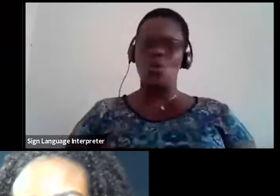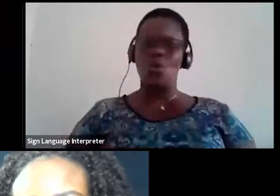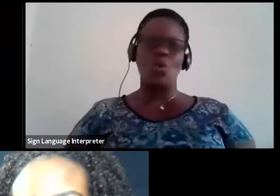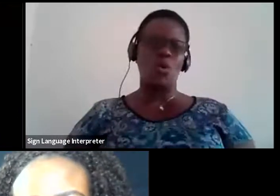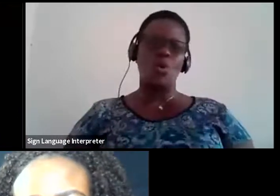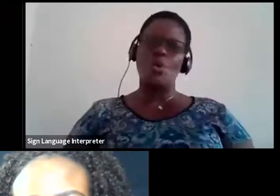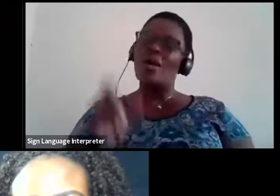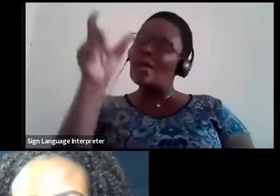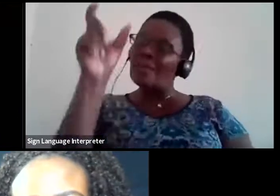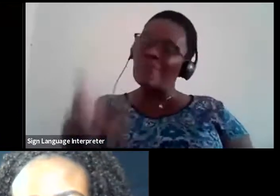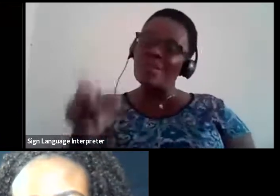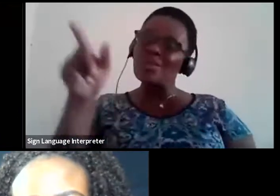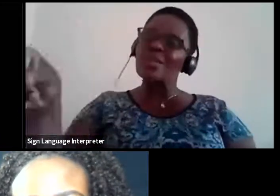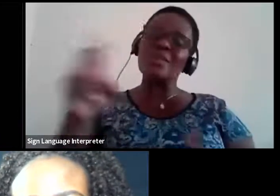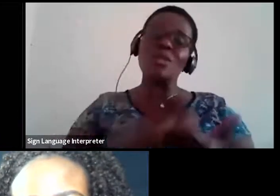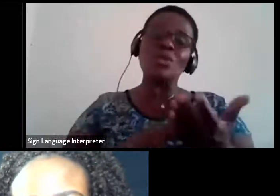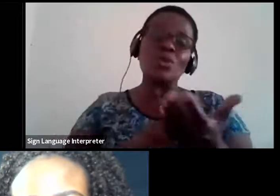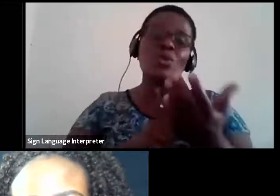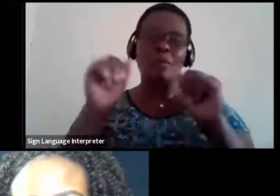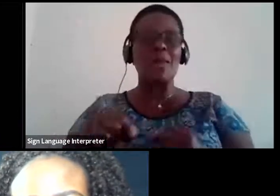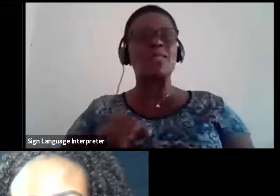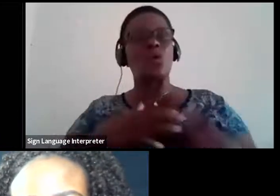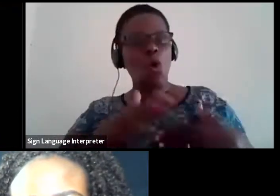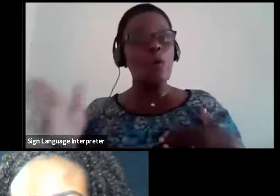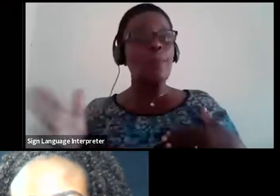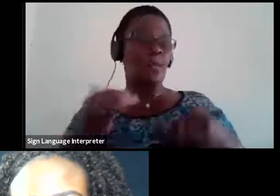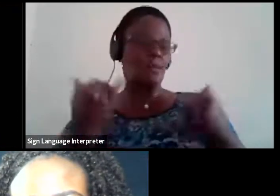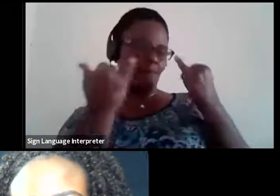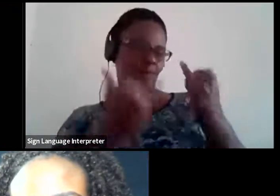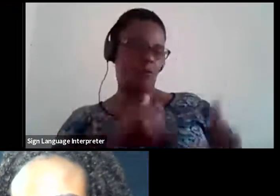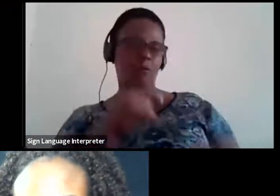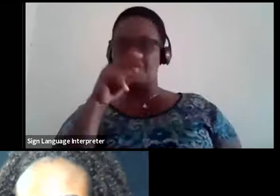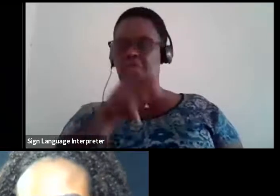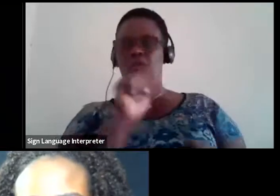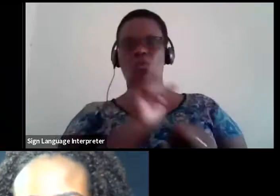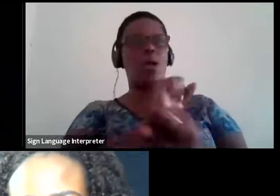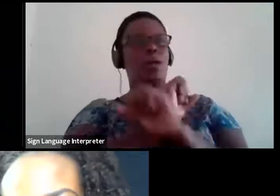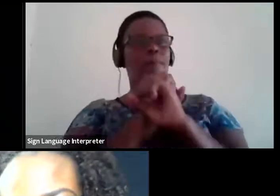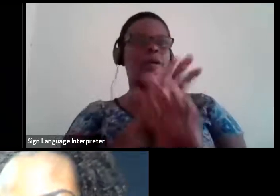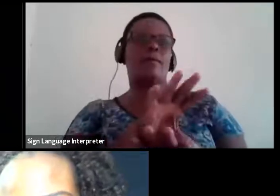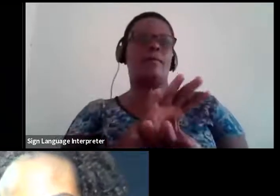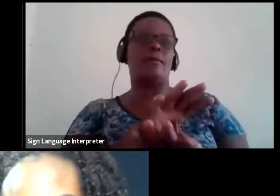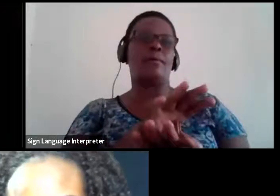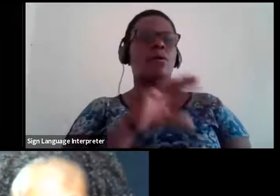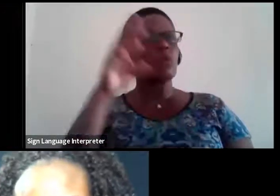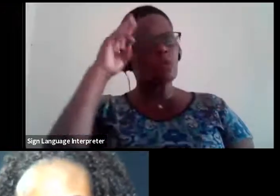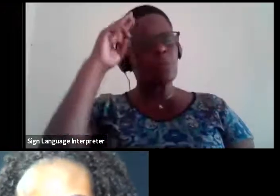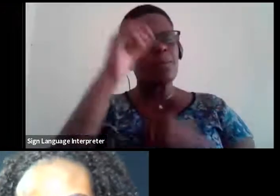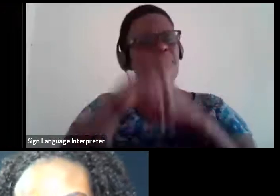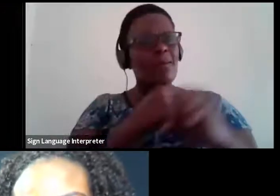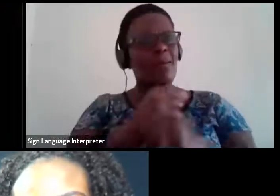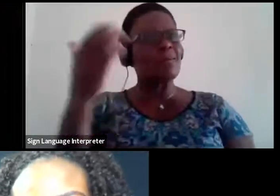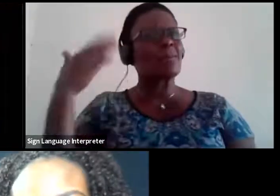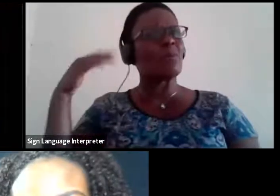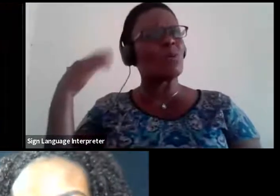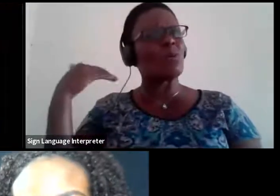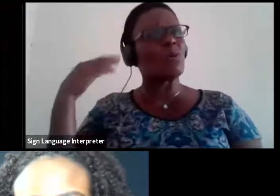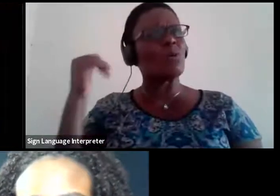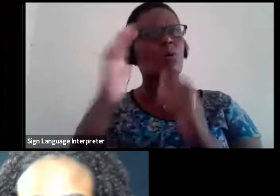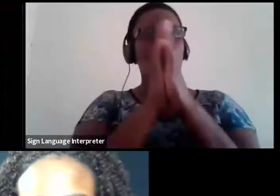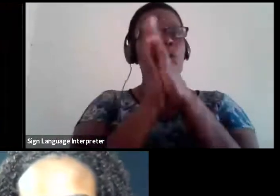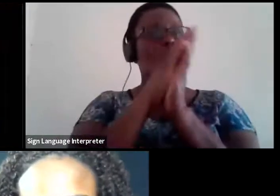anymore. If we remember a couple of years ago, there was that story on